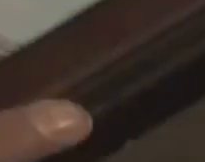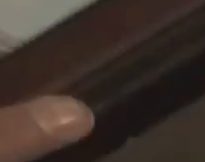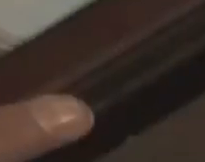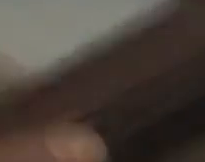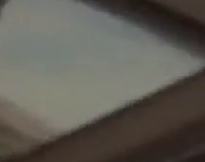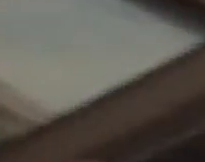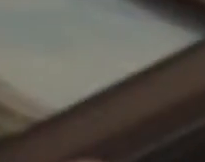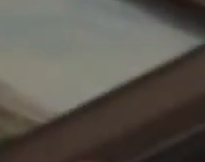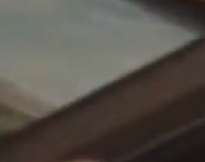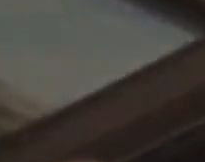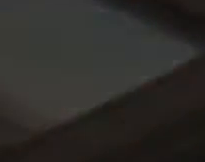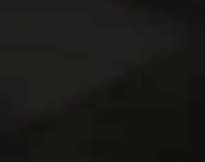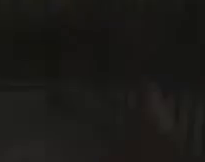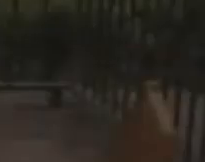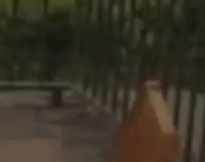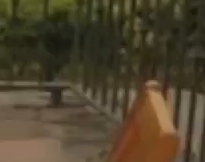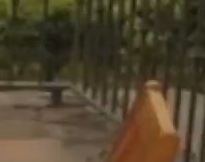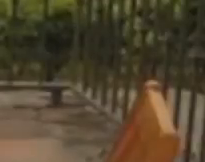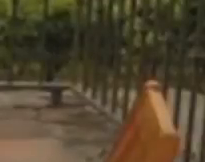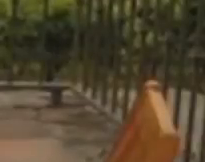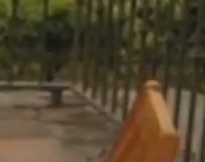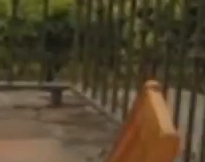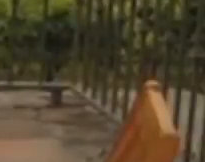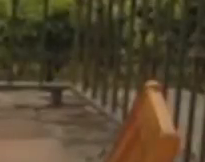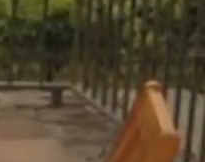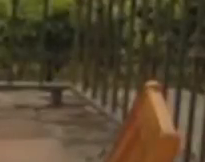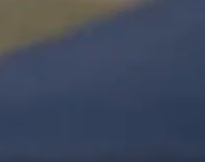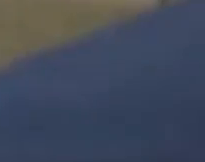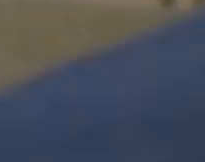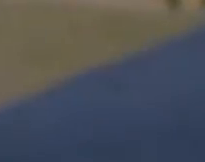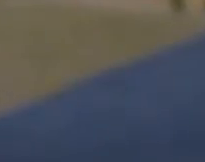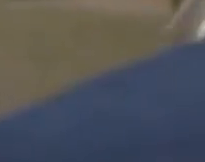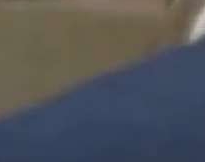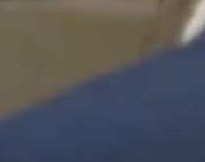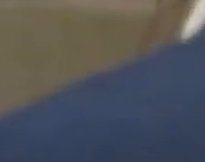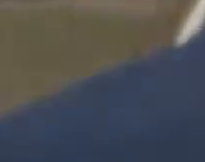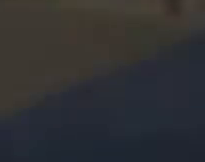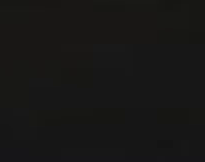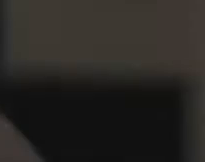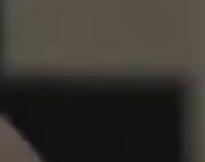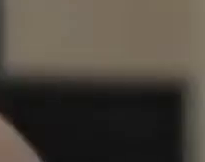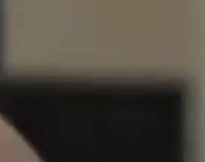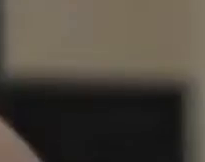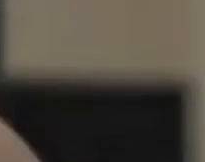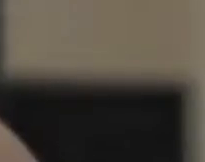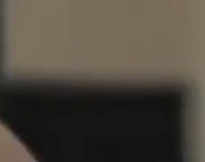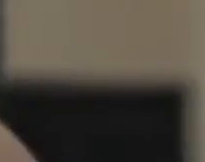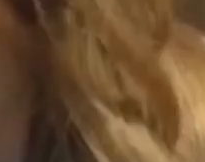But life goes on. I think the time has come to give myself another chance to be happy.